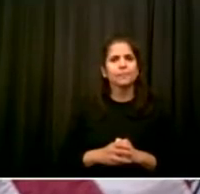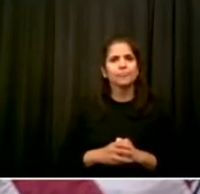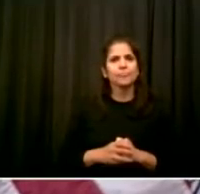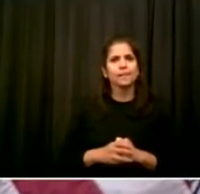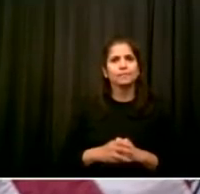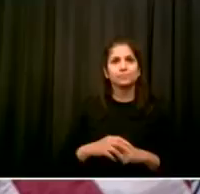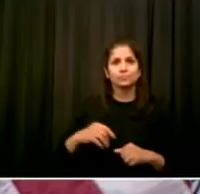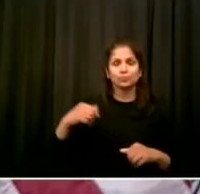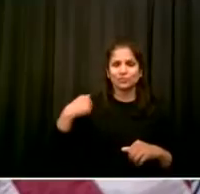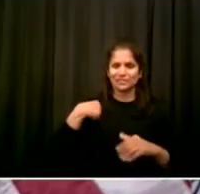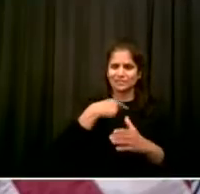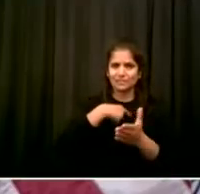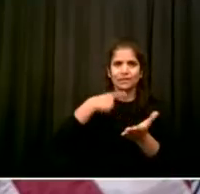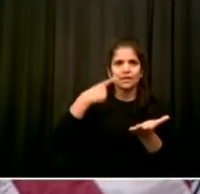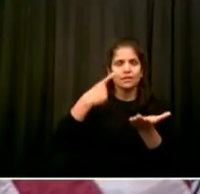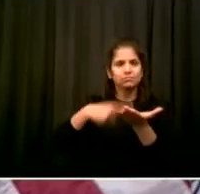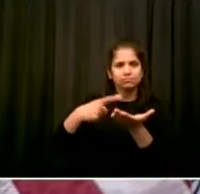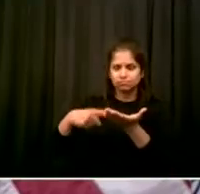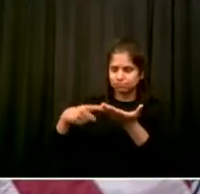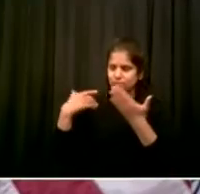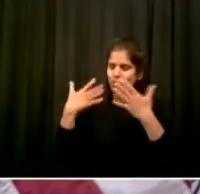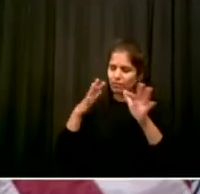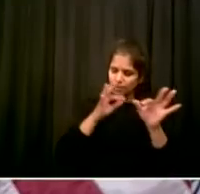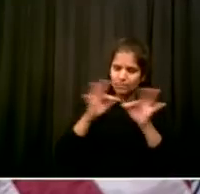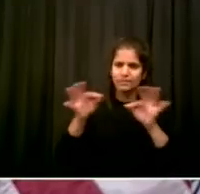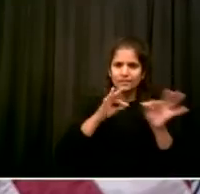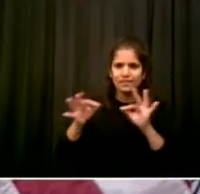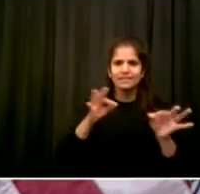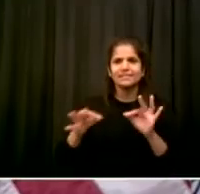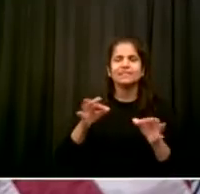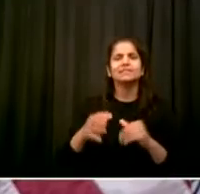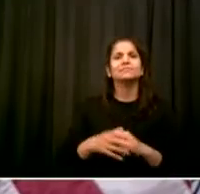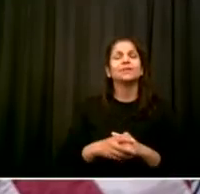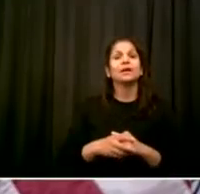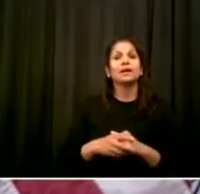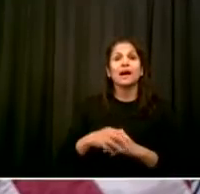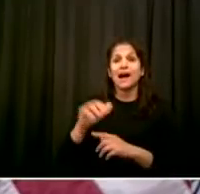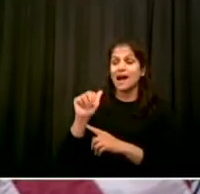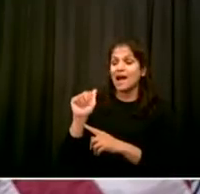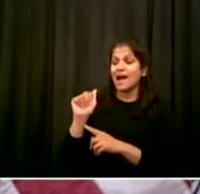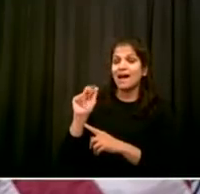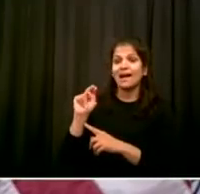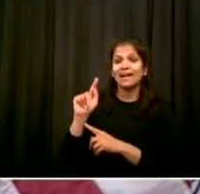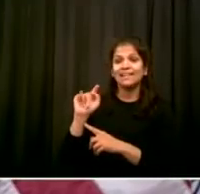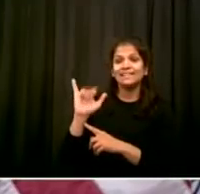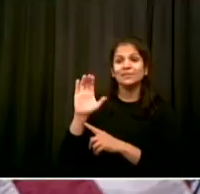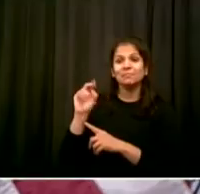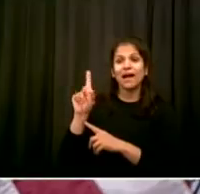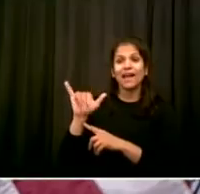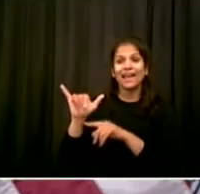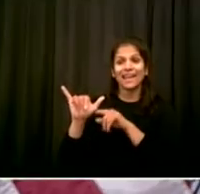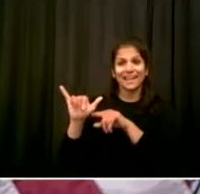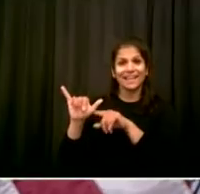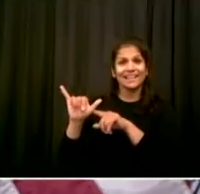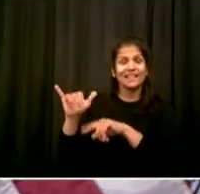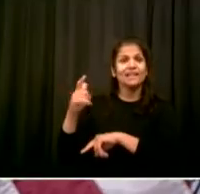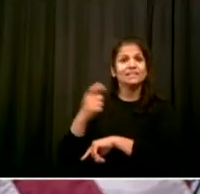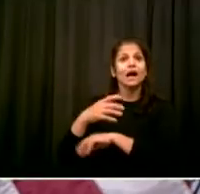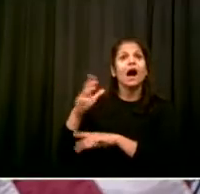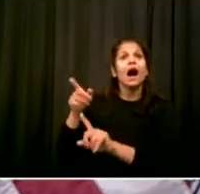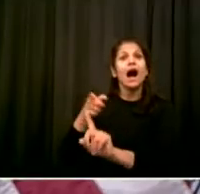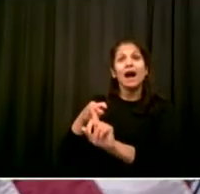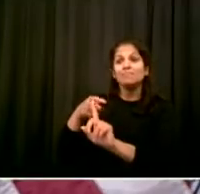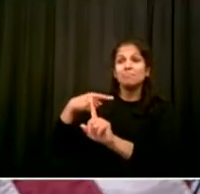with a good antibody test, tell you you've been exposed before, but that doesn't tell you to change your habits. You still need to take precautions. You still need to observe